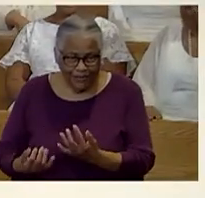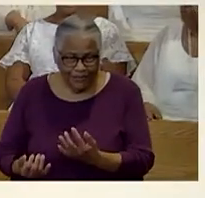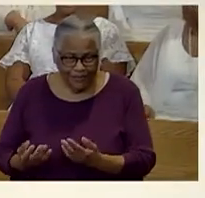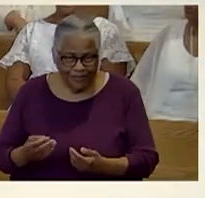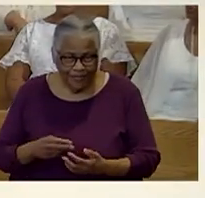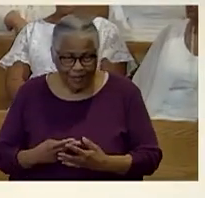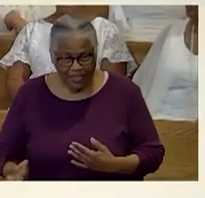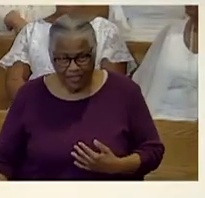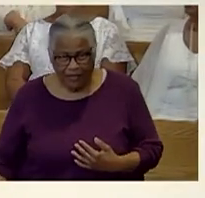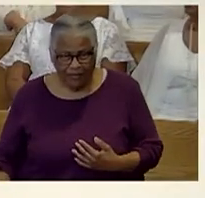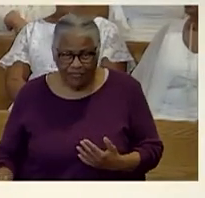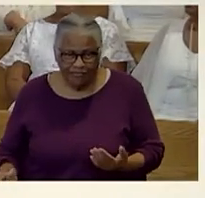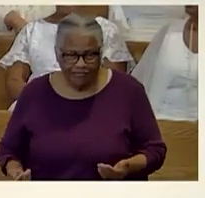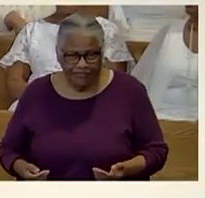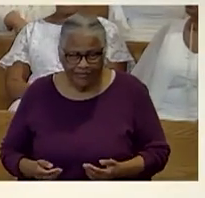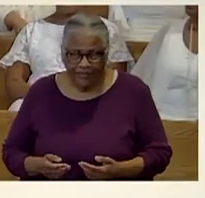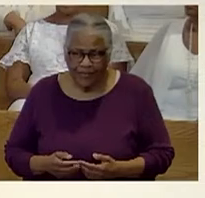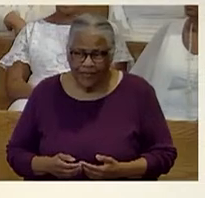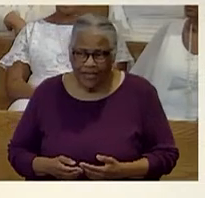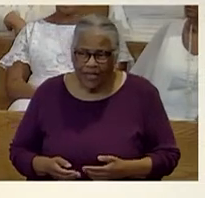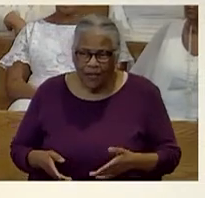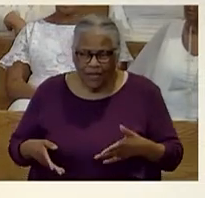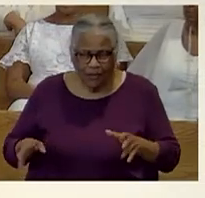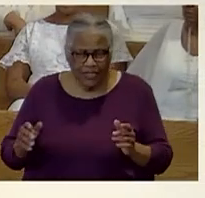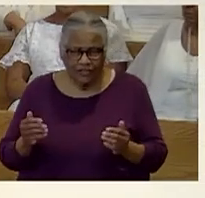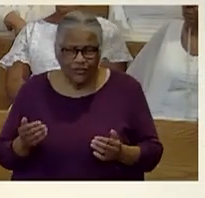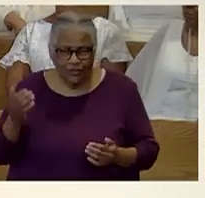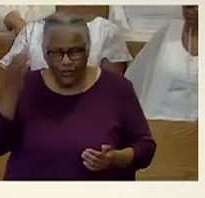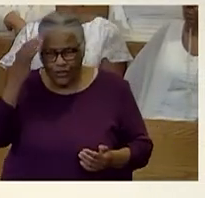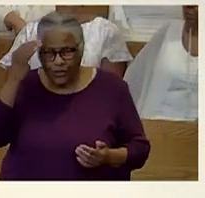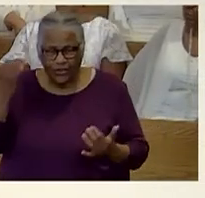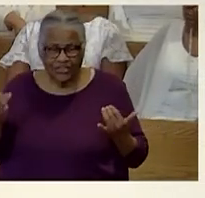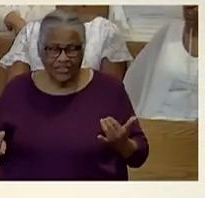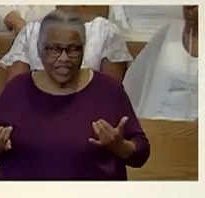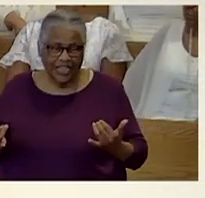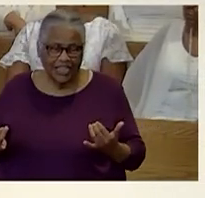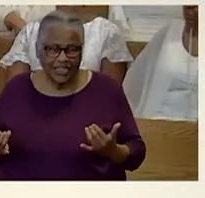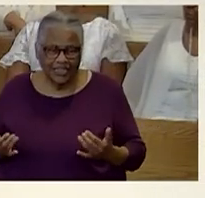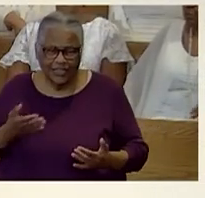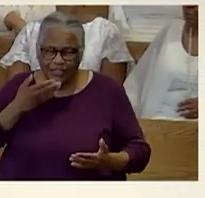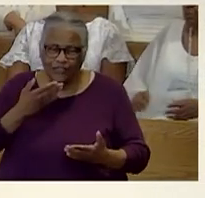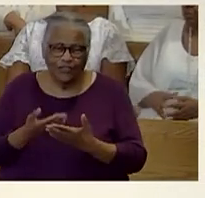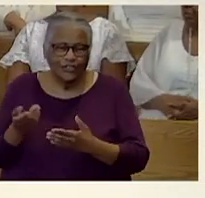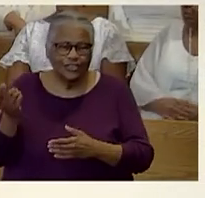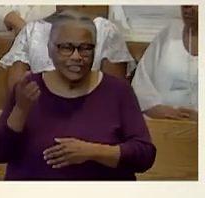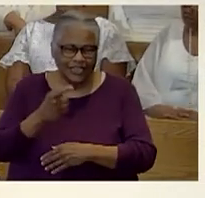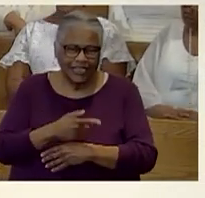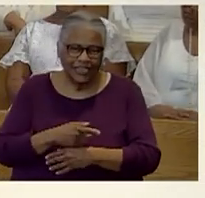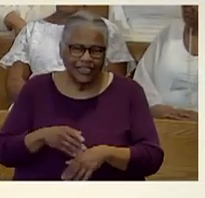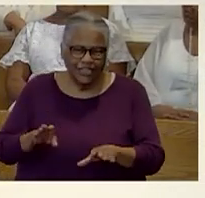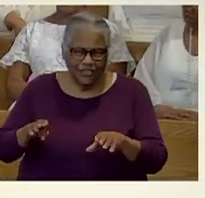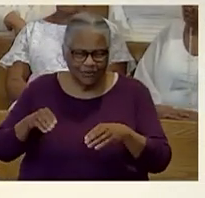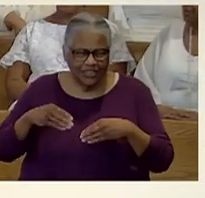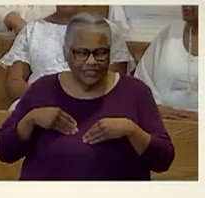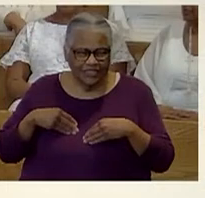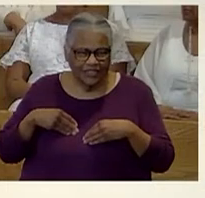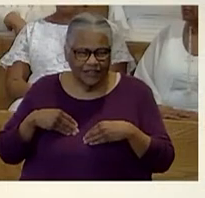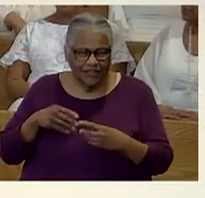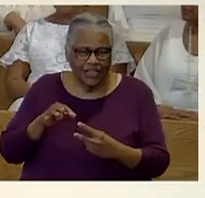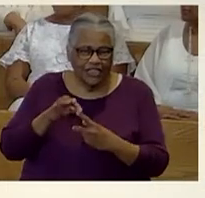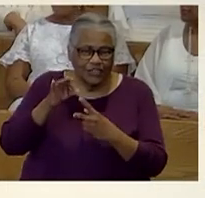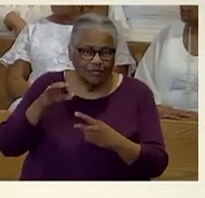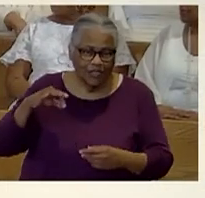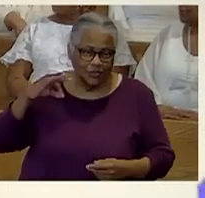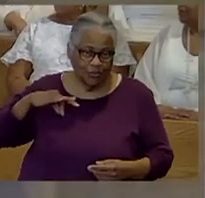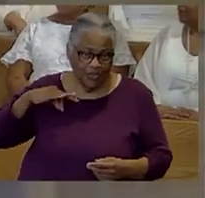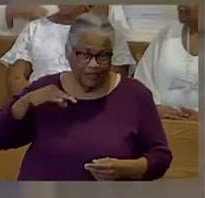to let you know that today is a good day to come and receive special benefits for your life